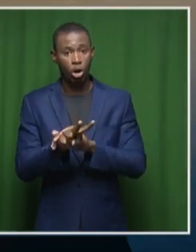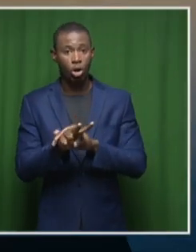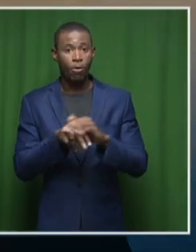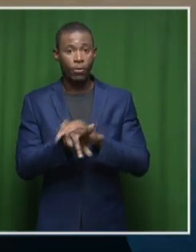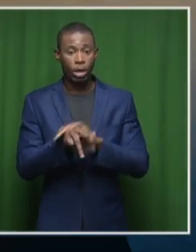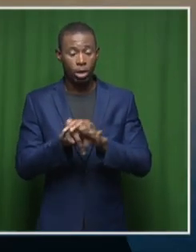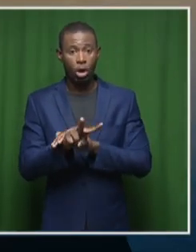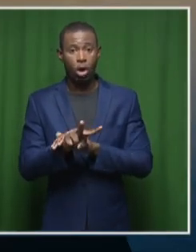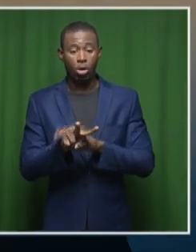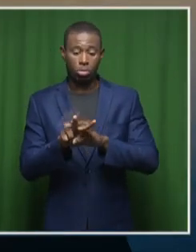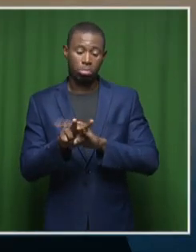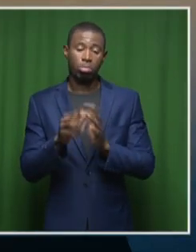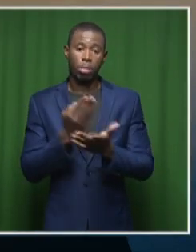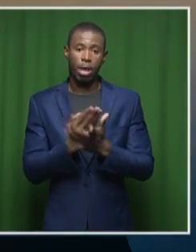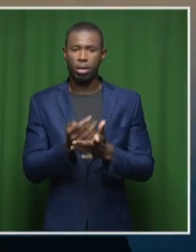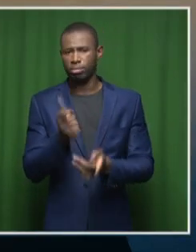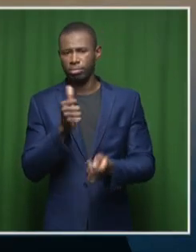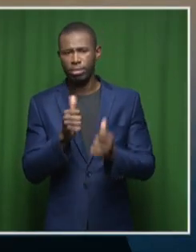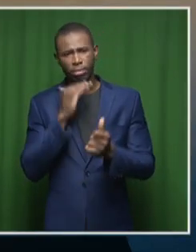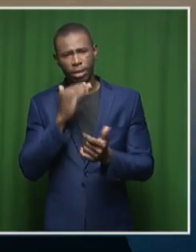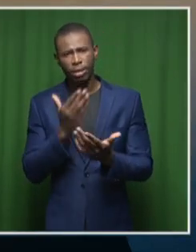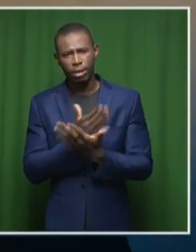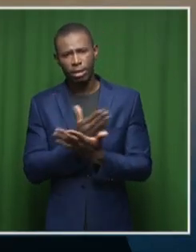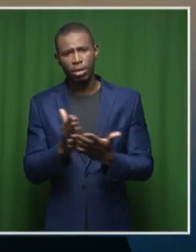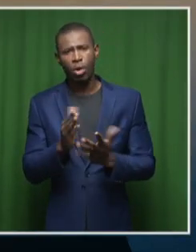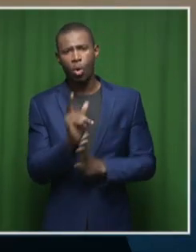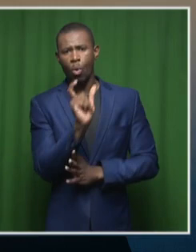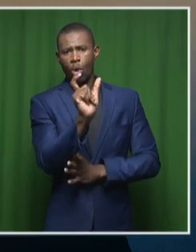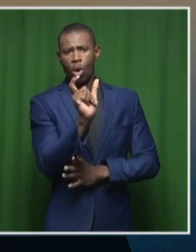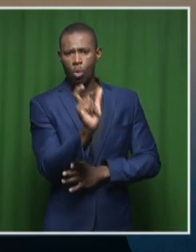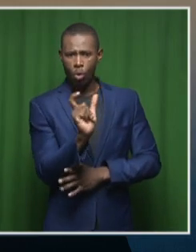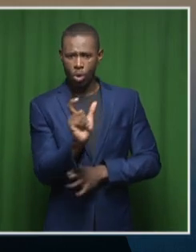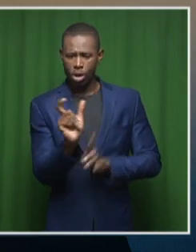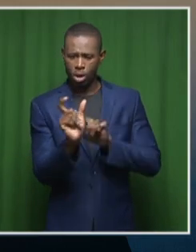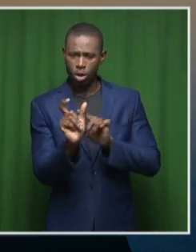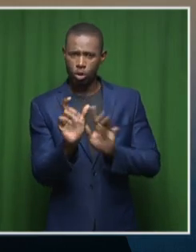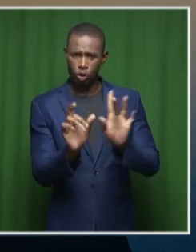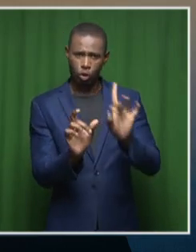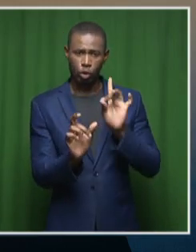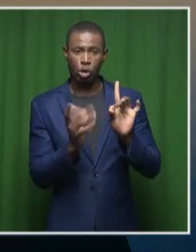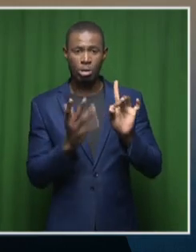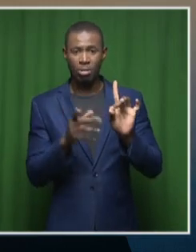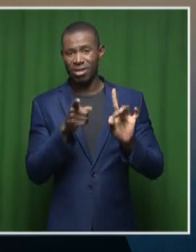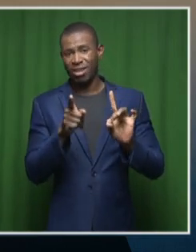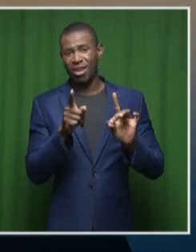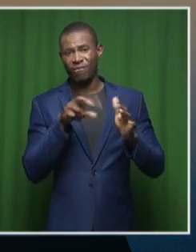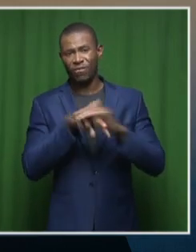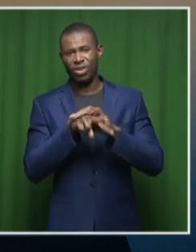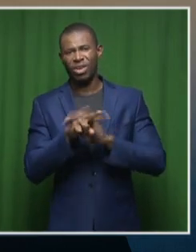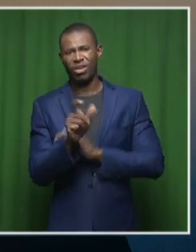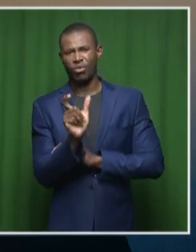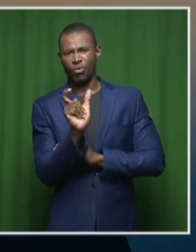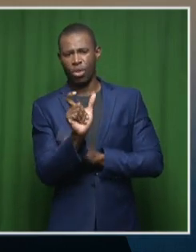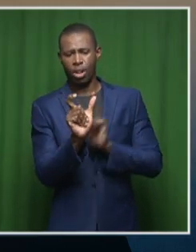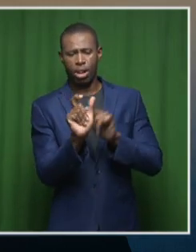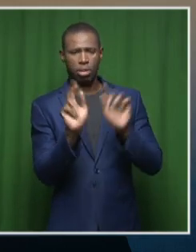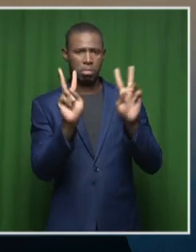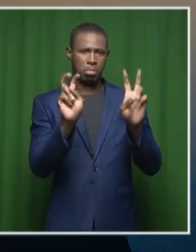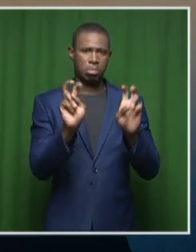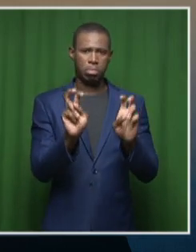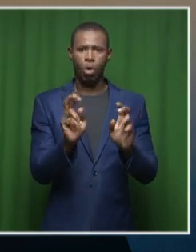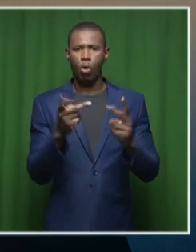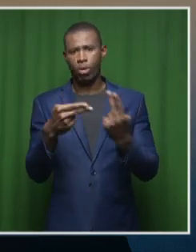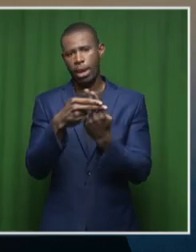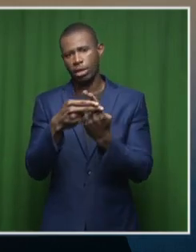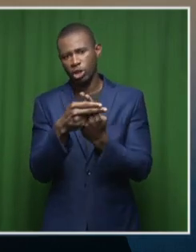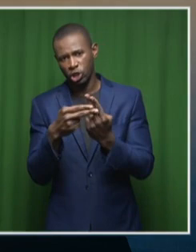you're able to select a specific keyword. And so if a video has that keyword in the caption or as a